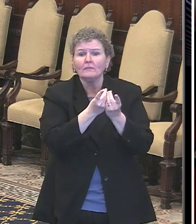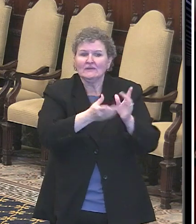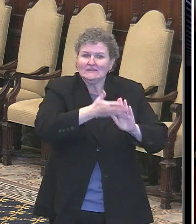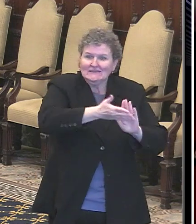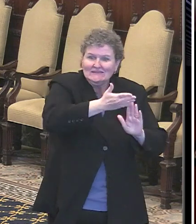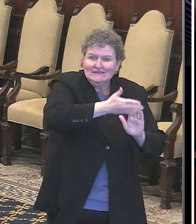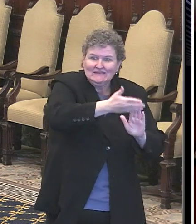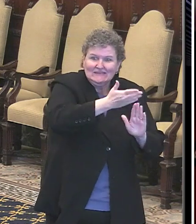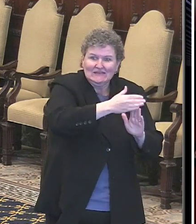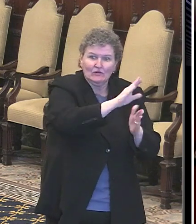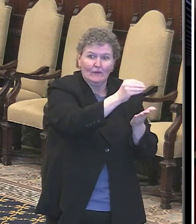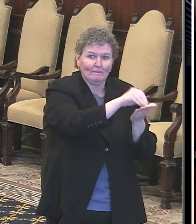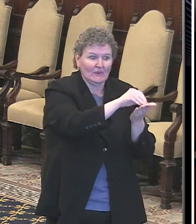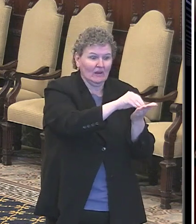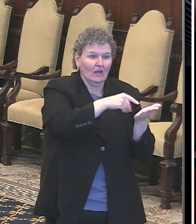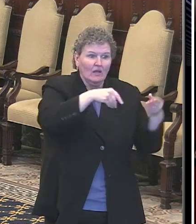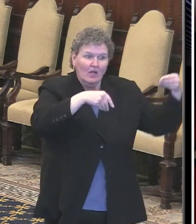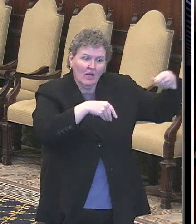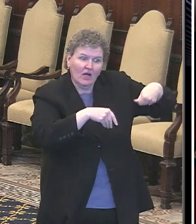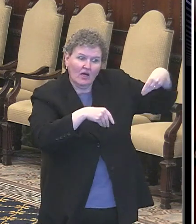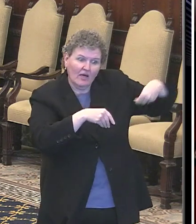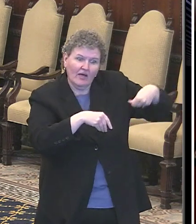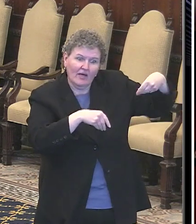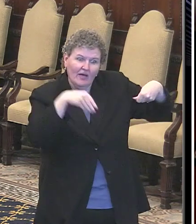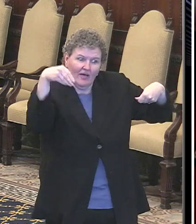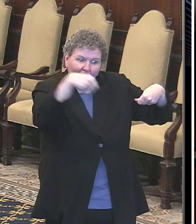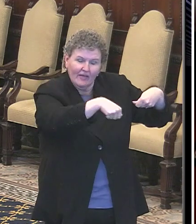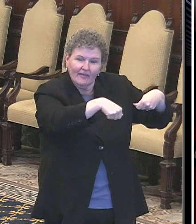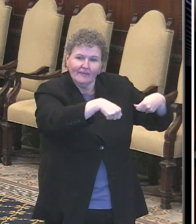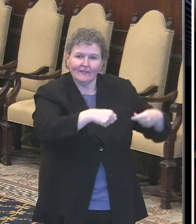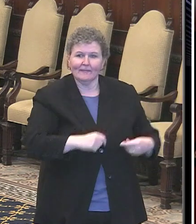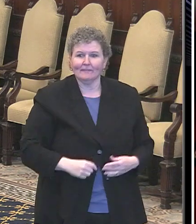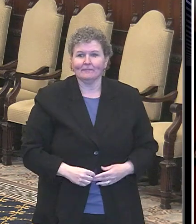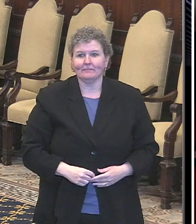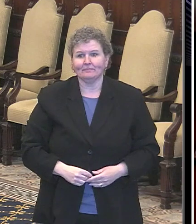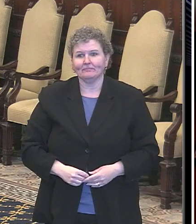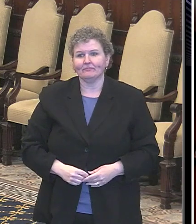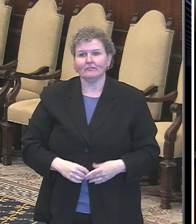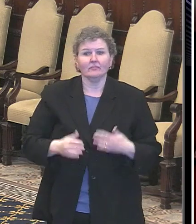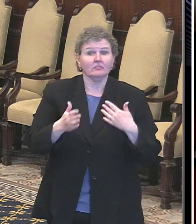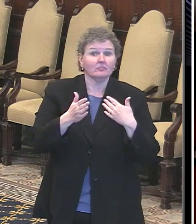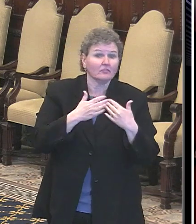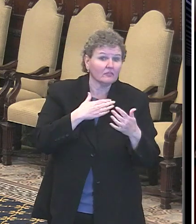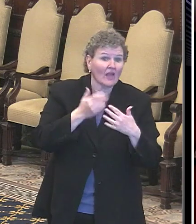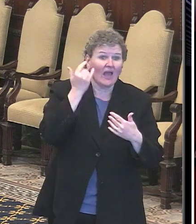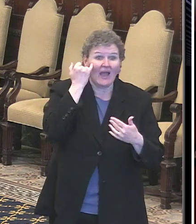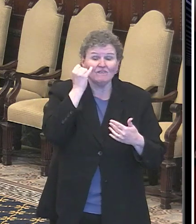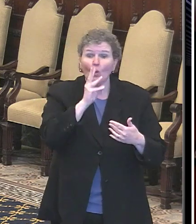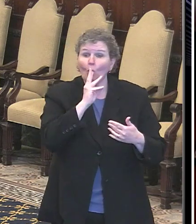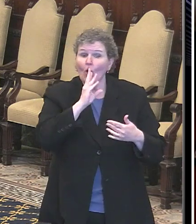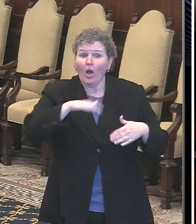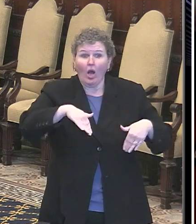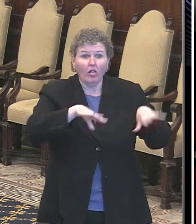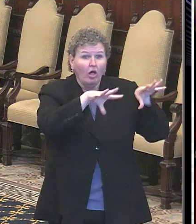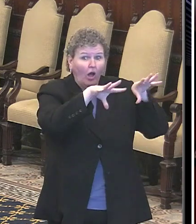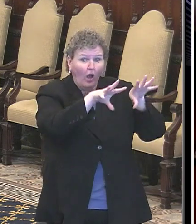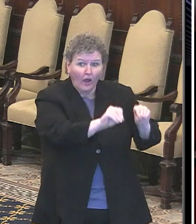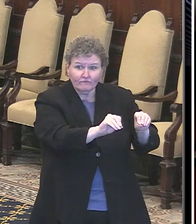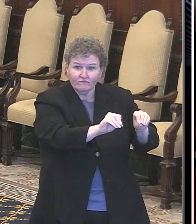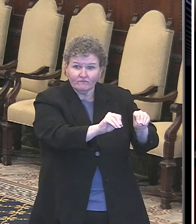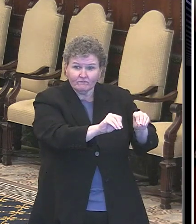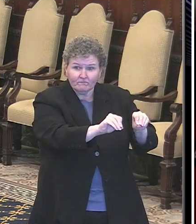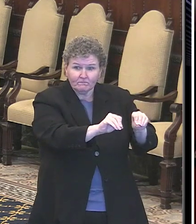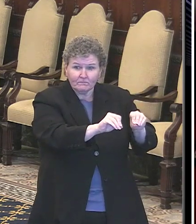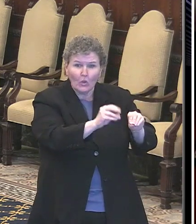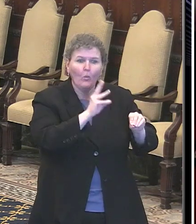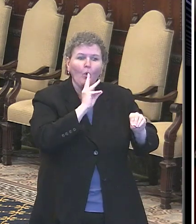shutting people's water off, customers will still receive a bill that balance will continue to accumulate as water